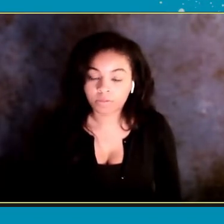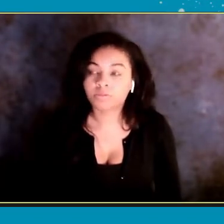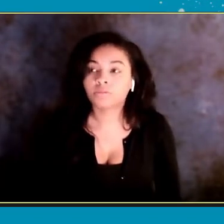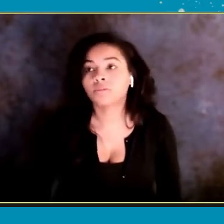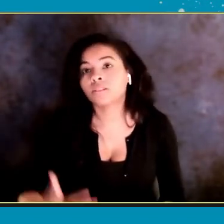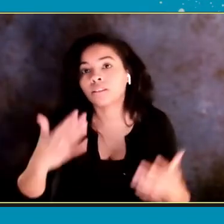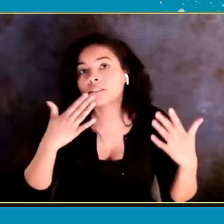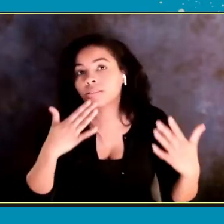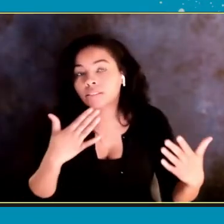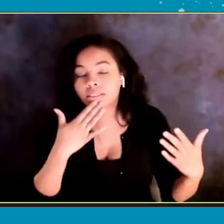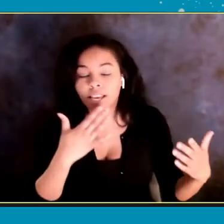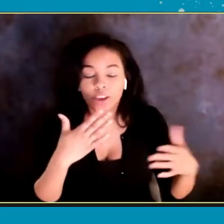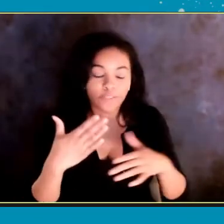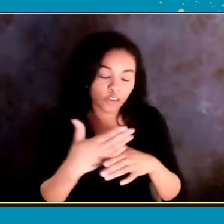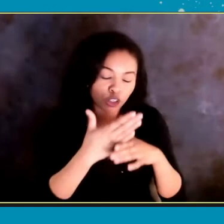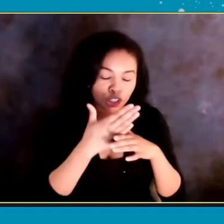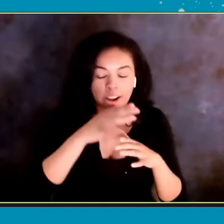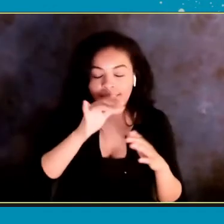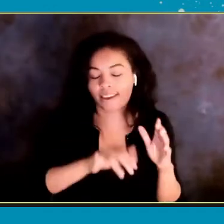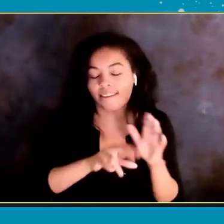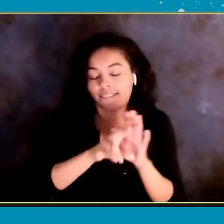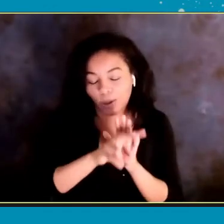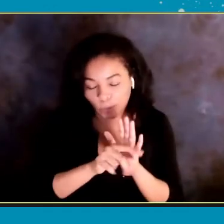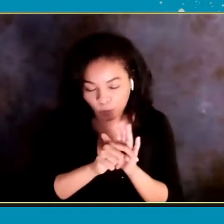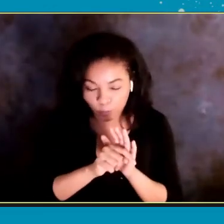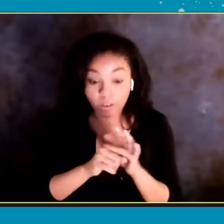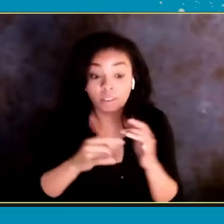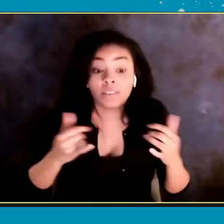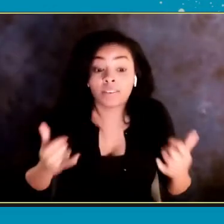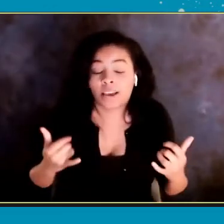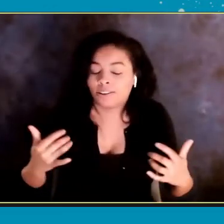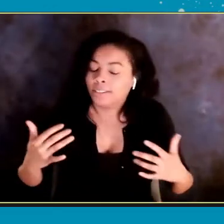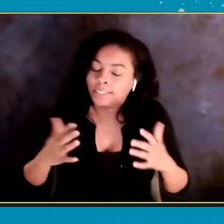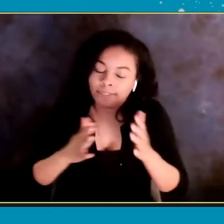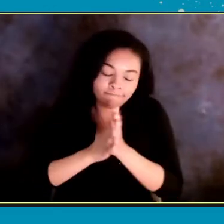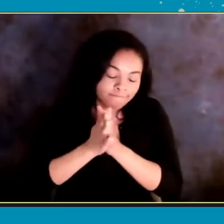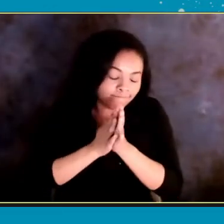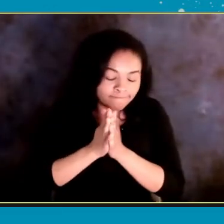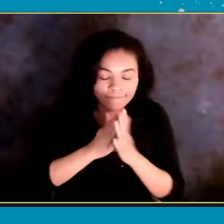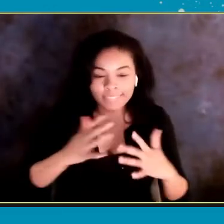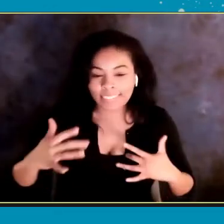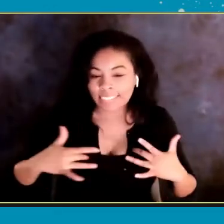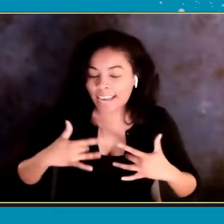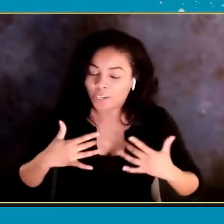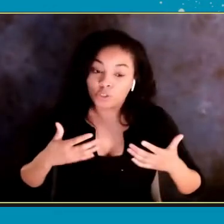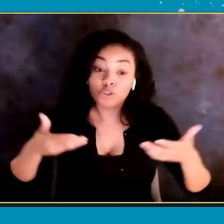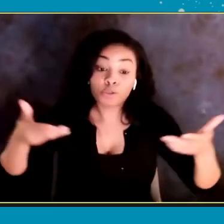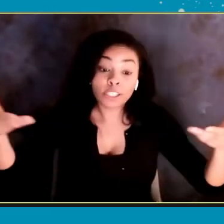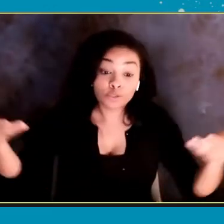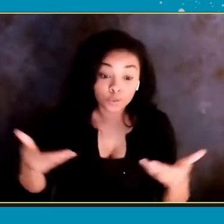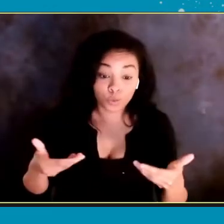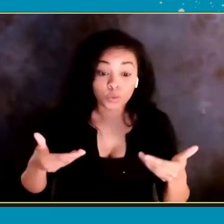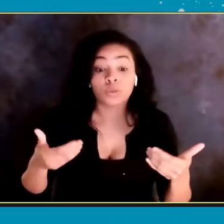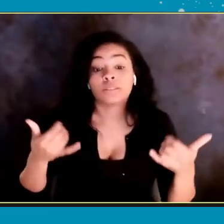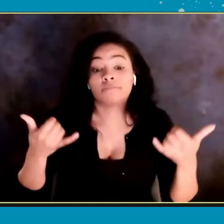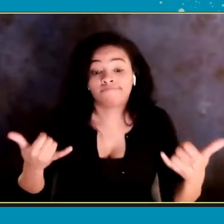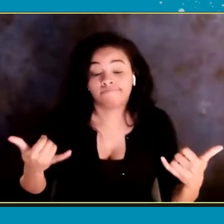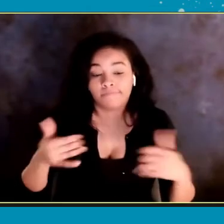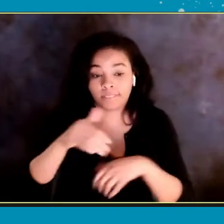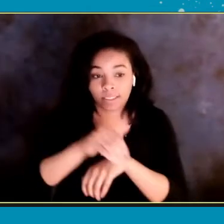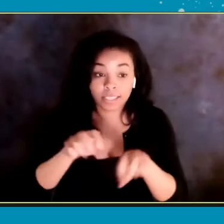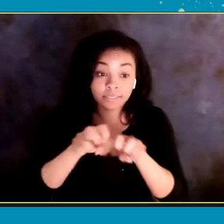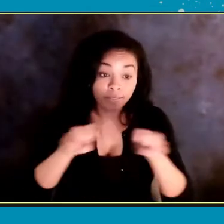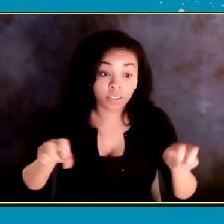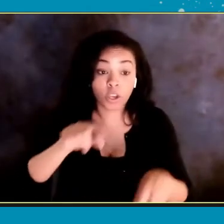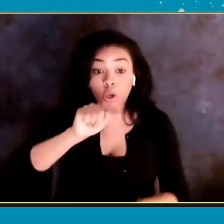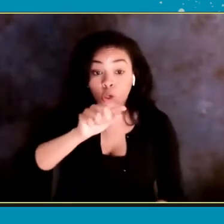Thank you for sharing that video. And now I'm so pleased to introduce tonight's panelists, Toni